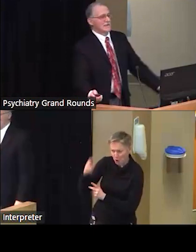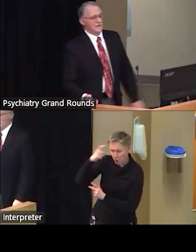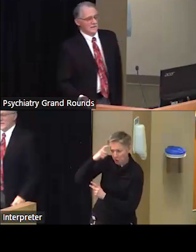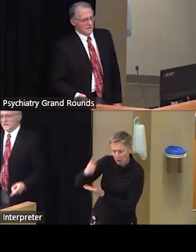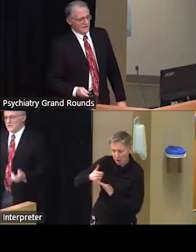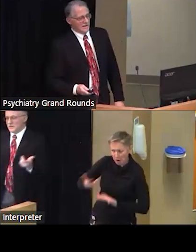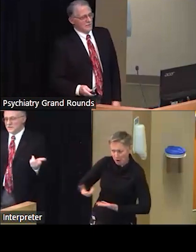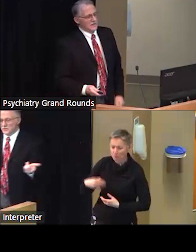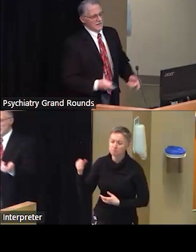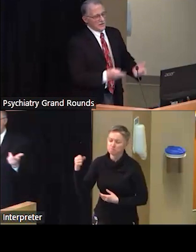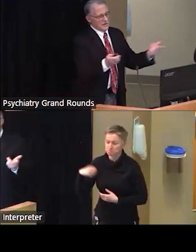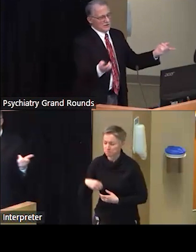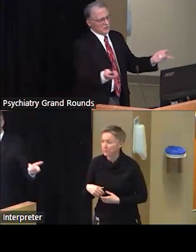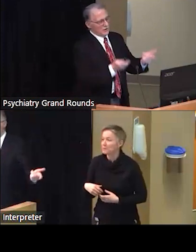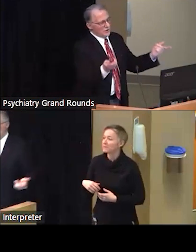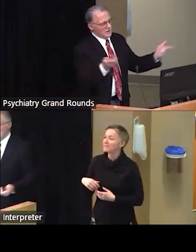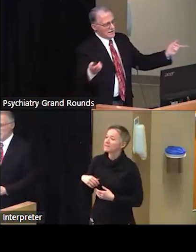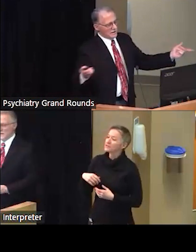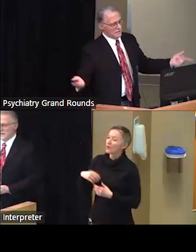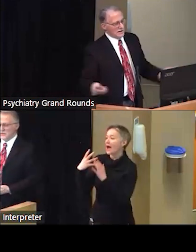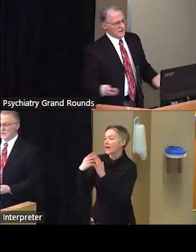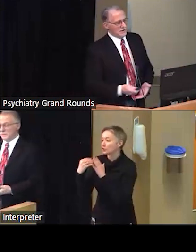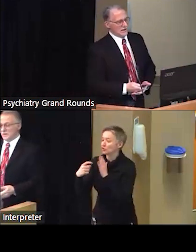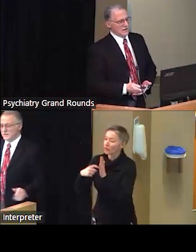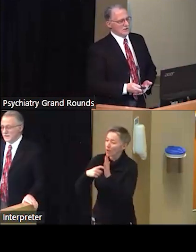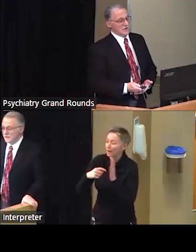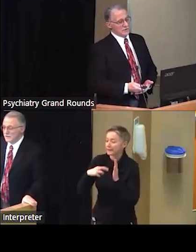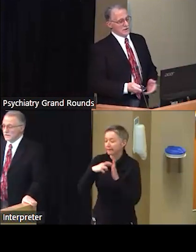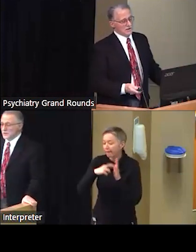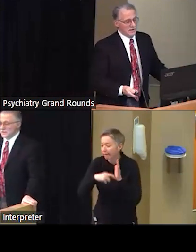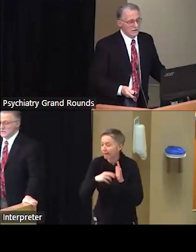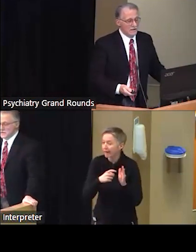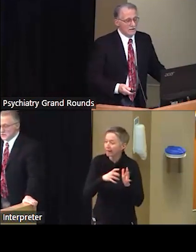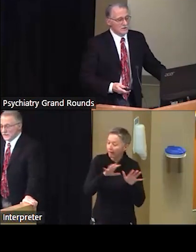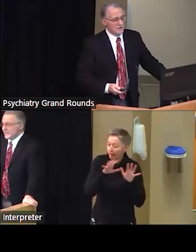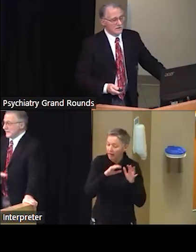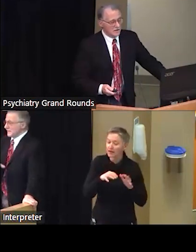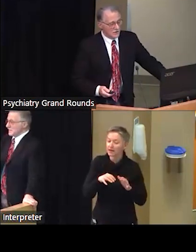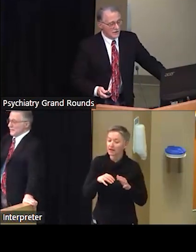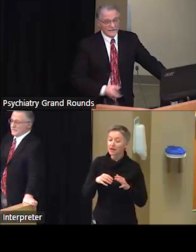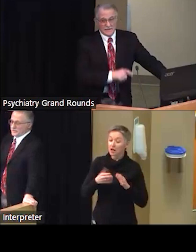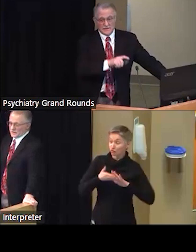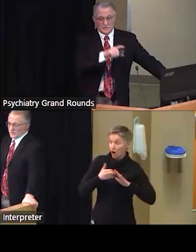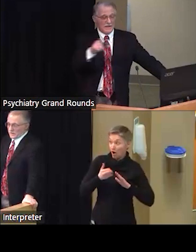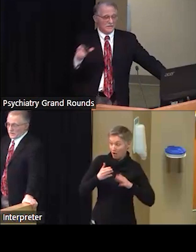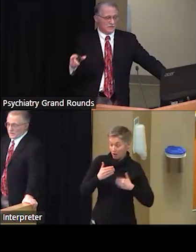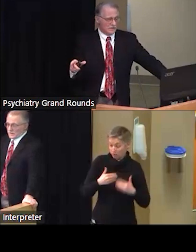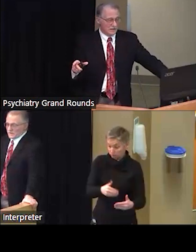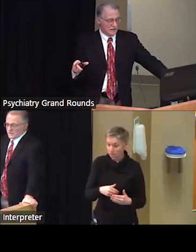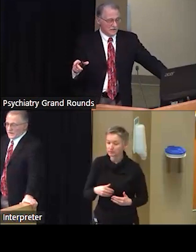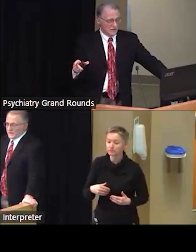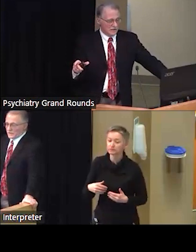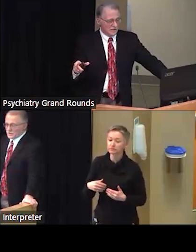brain? Yeah, so external requirements, laws, mandates, regulations, keep the lights on, goes to the C-suite, it gets